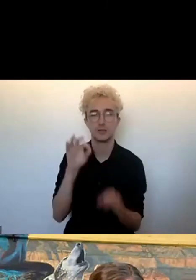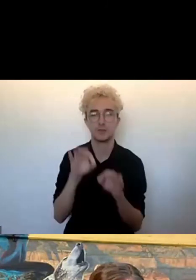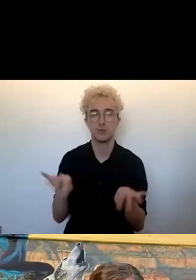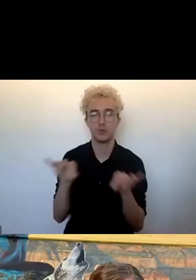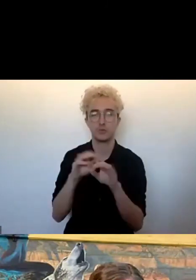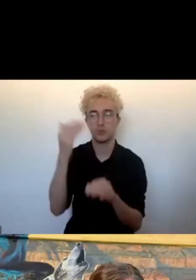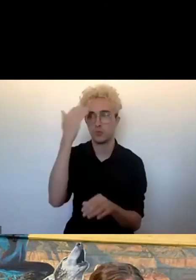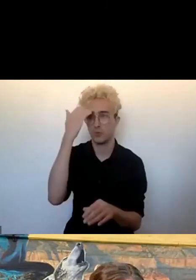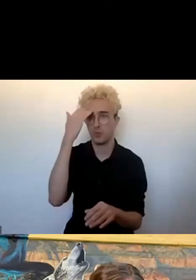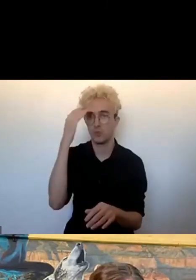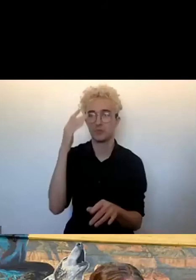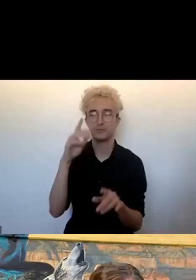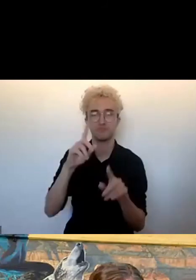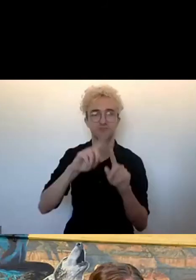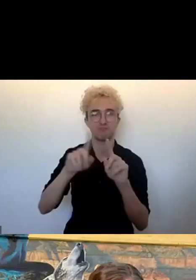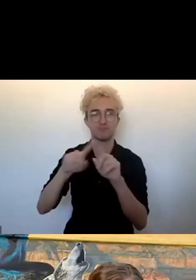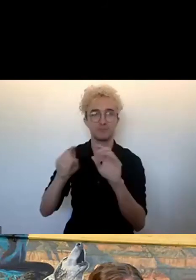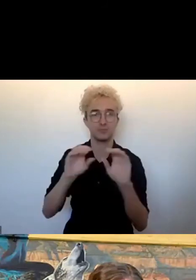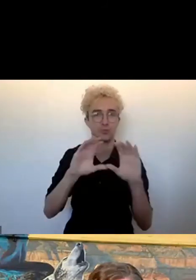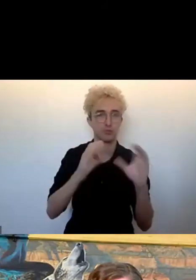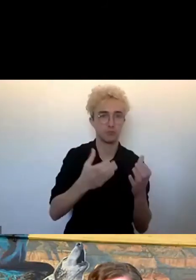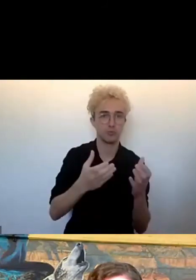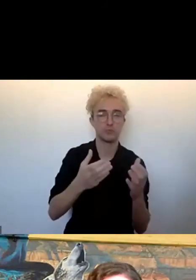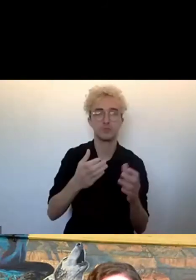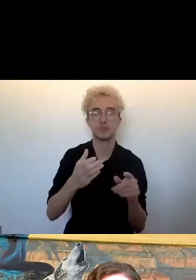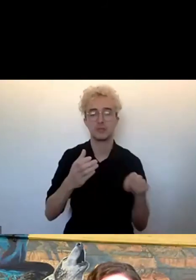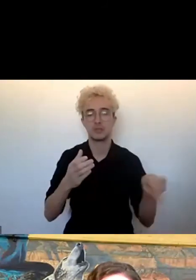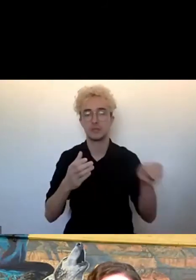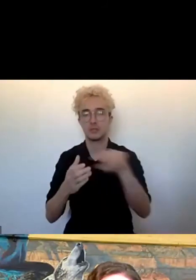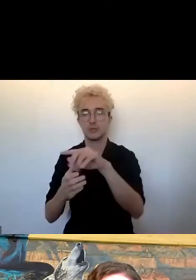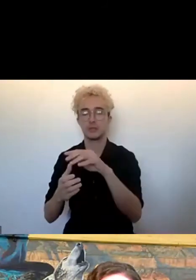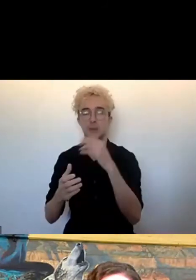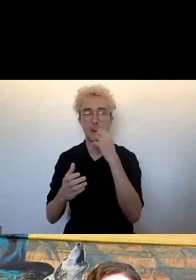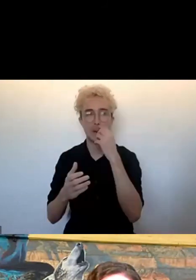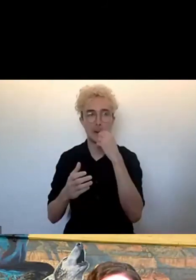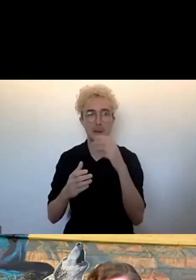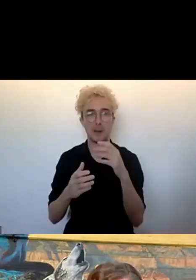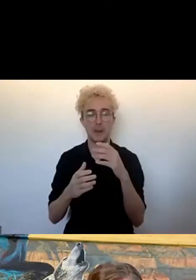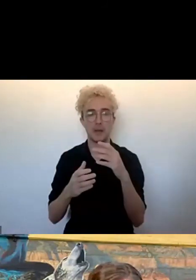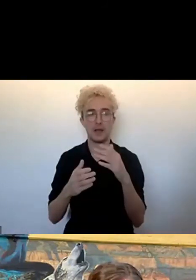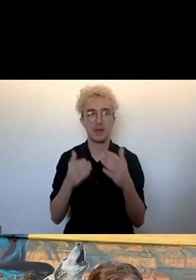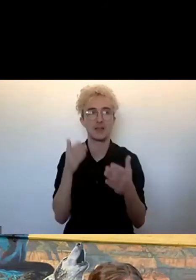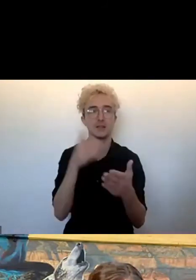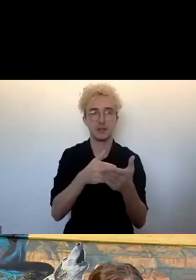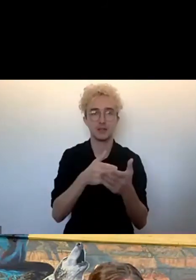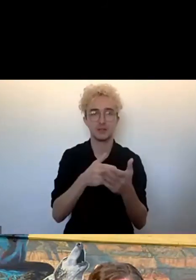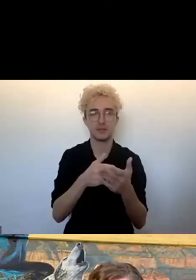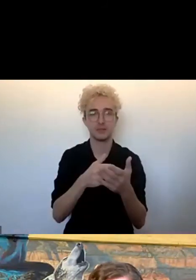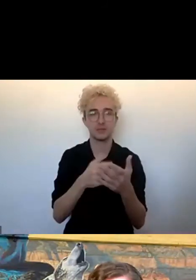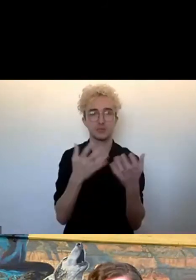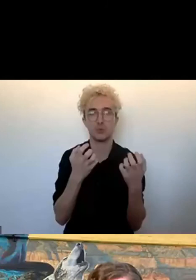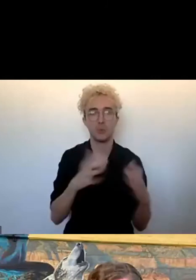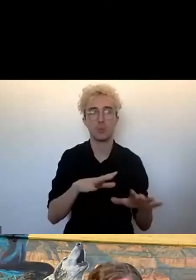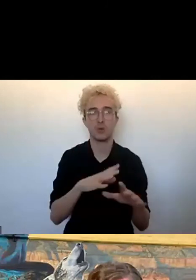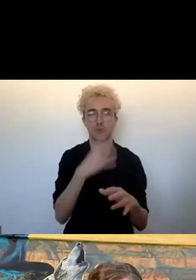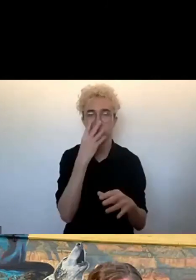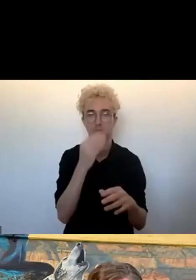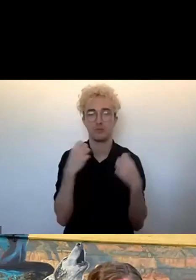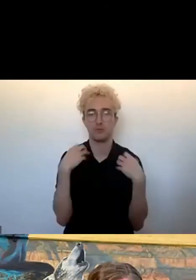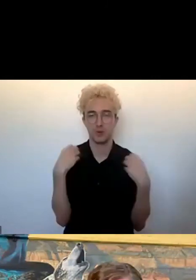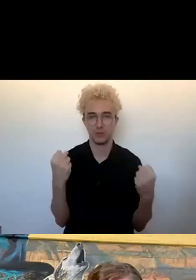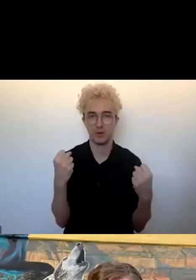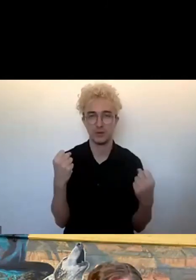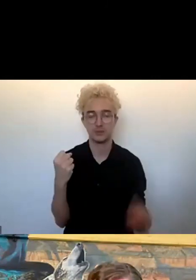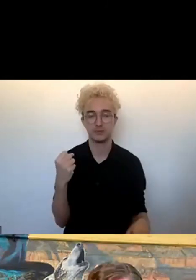groups and forces that are against wolf recovery is really important, because there can be challenges to